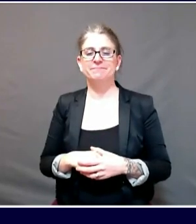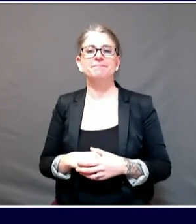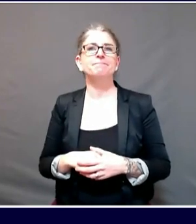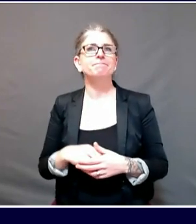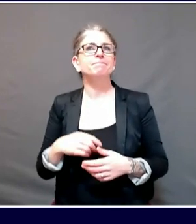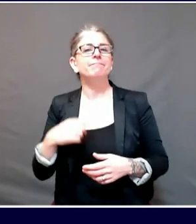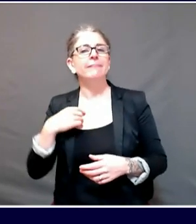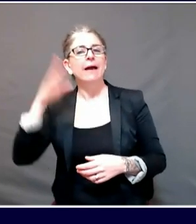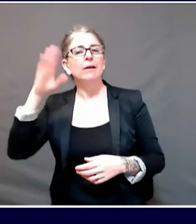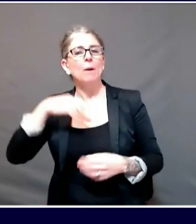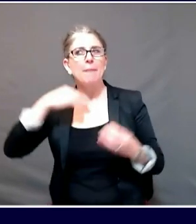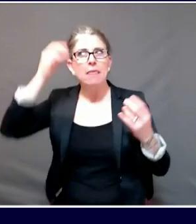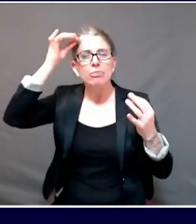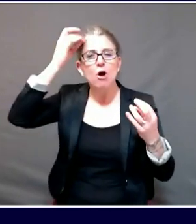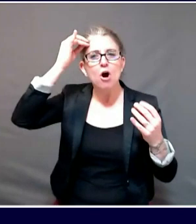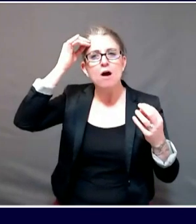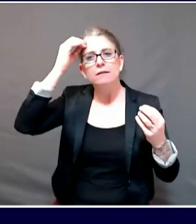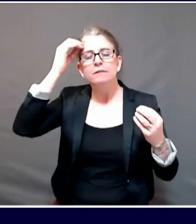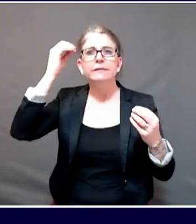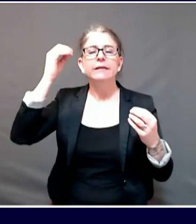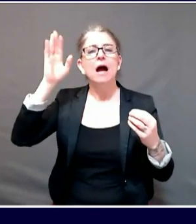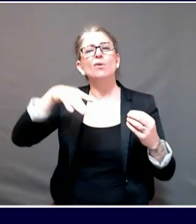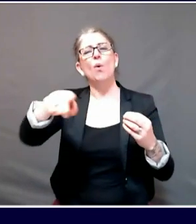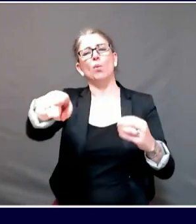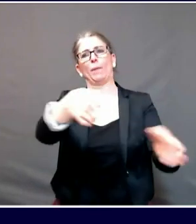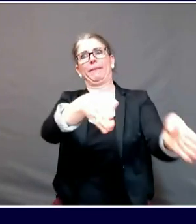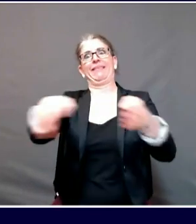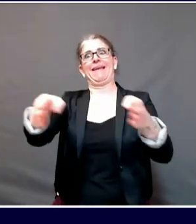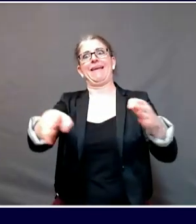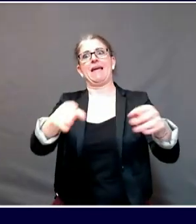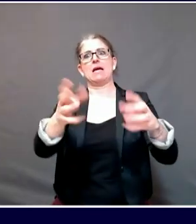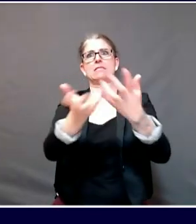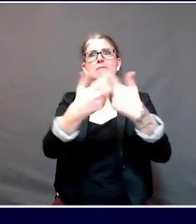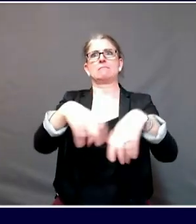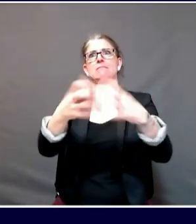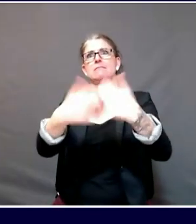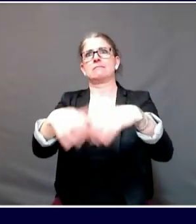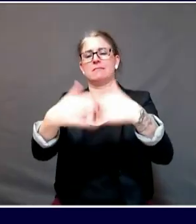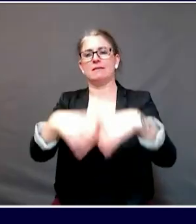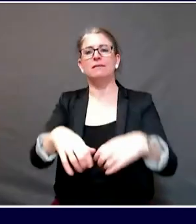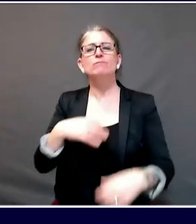care facilities, who will not be able to travel to get their